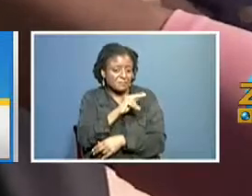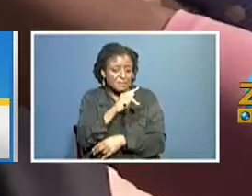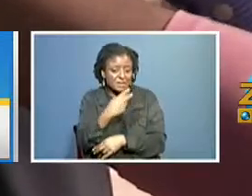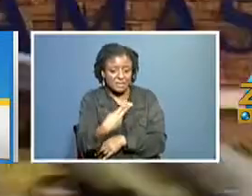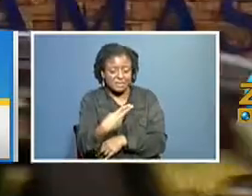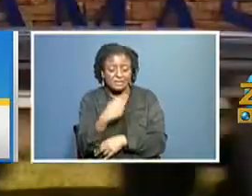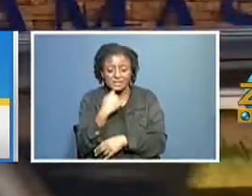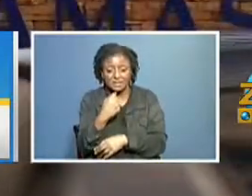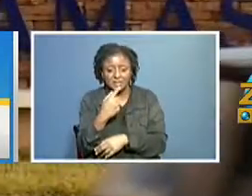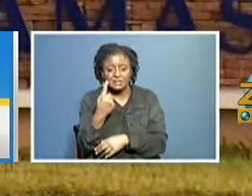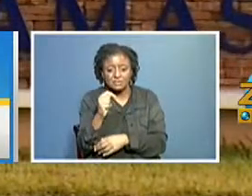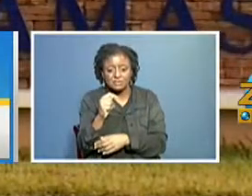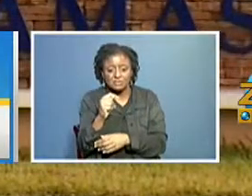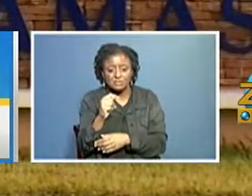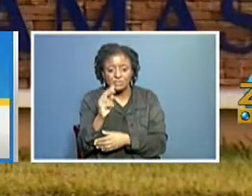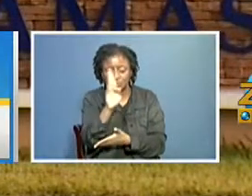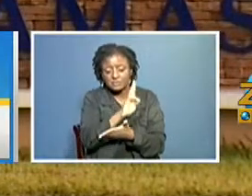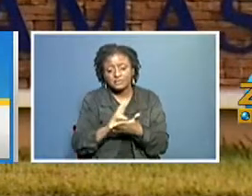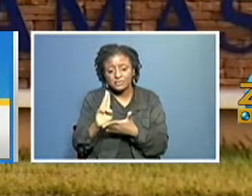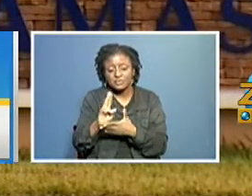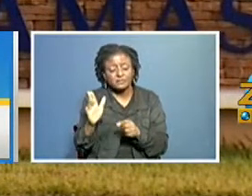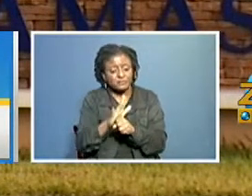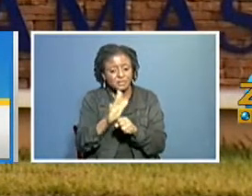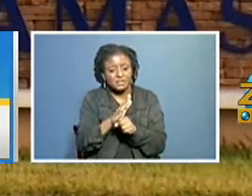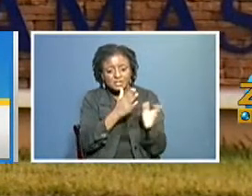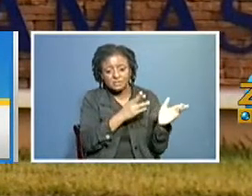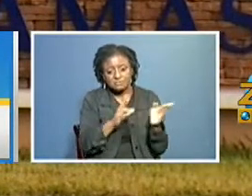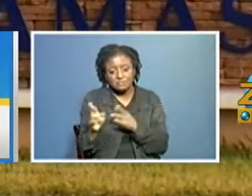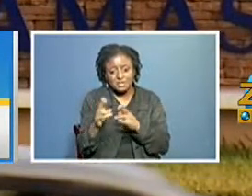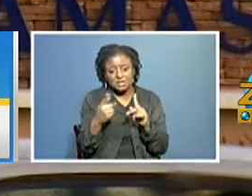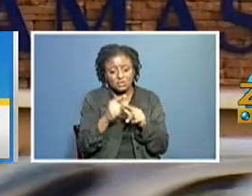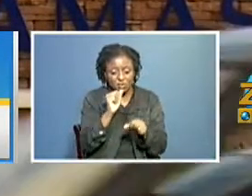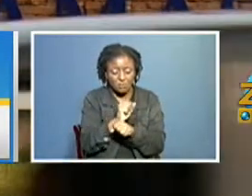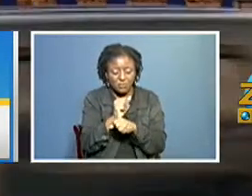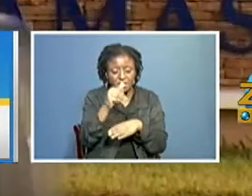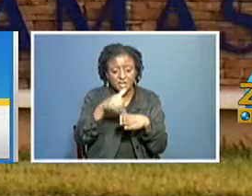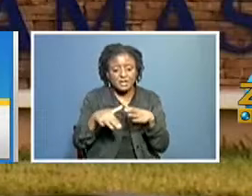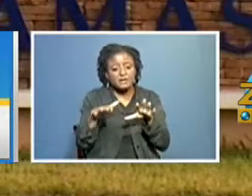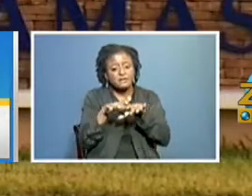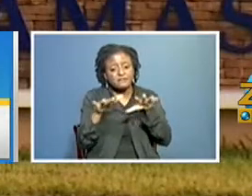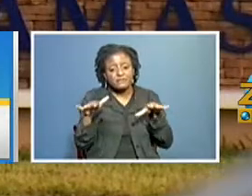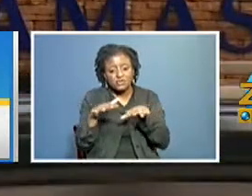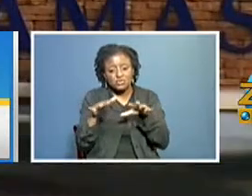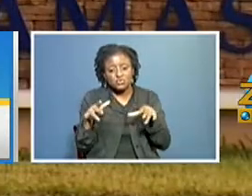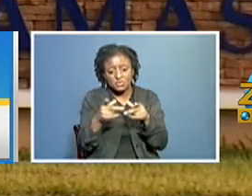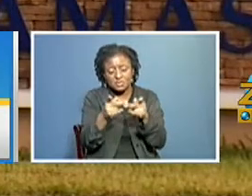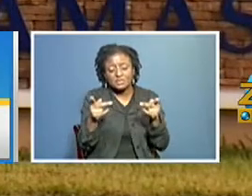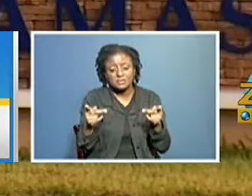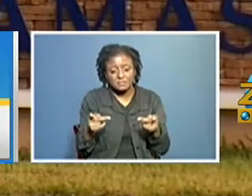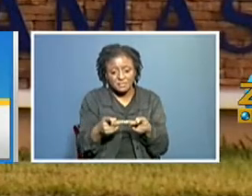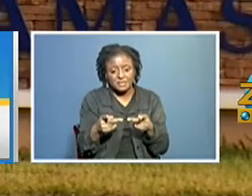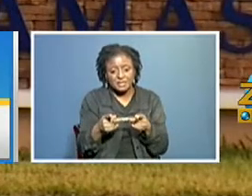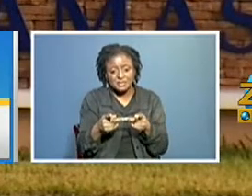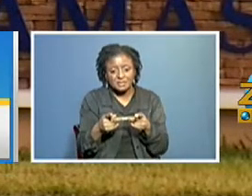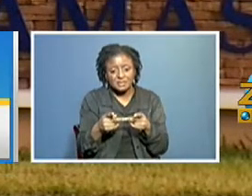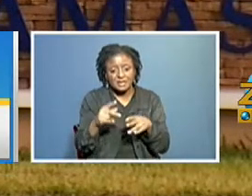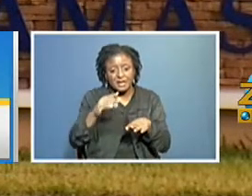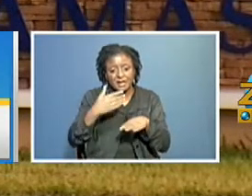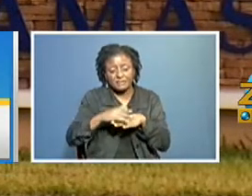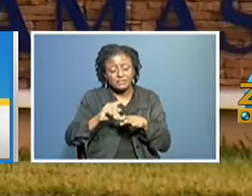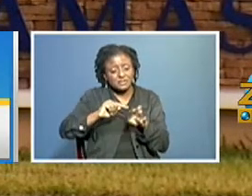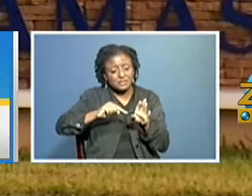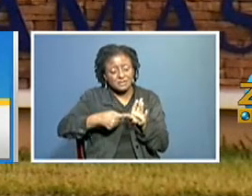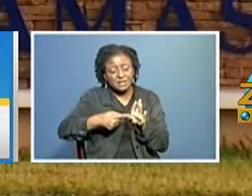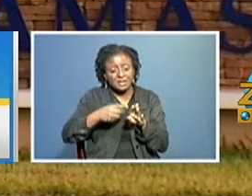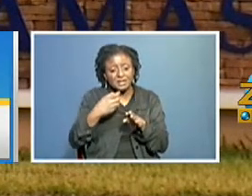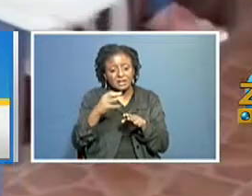was fully prepared to operate in the virtual space at the onset of the COVID-19 pandemic after going completely virtual